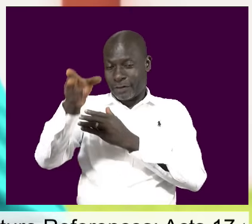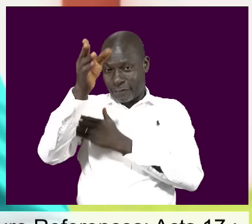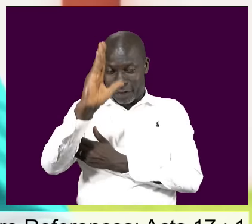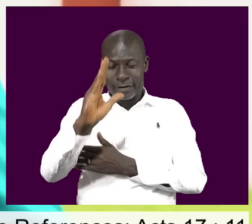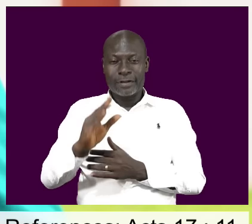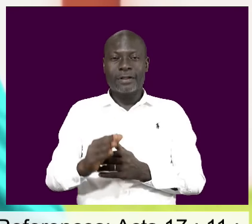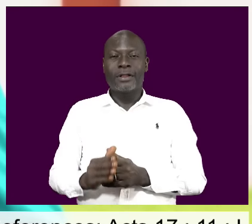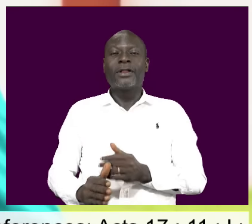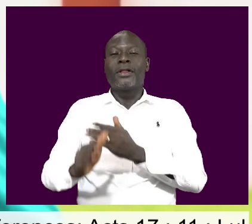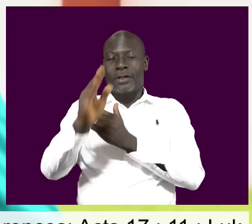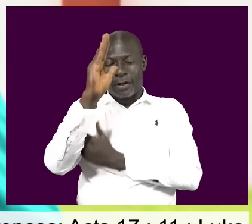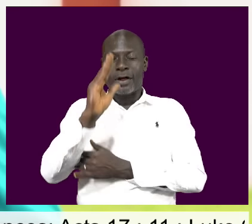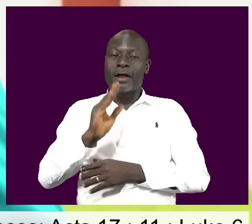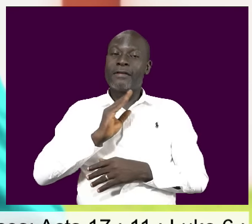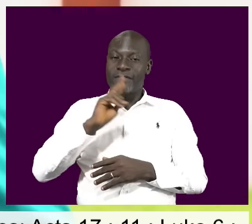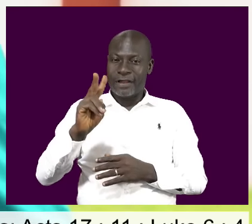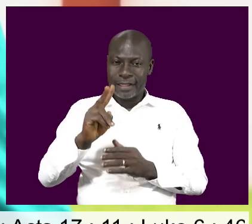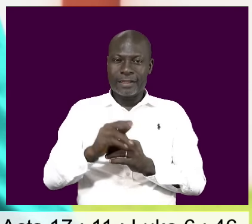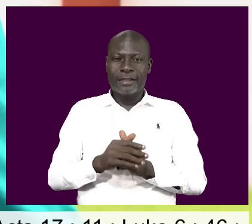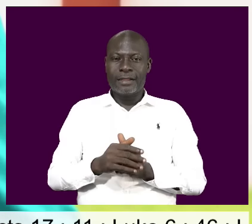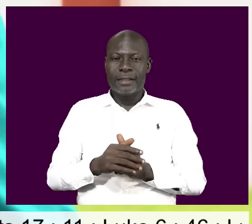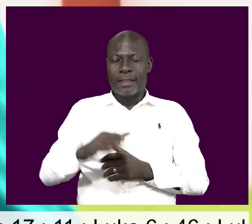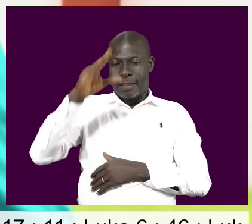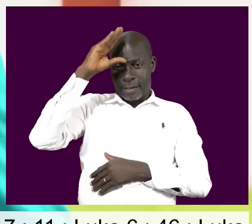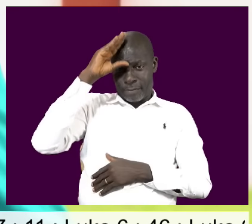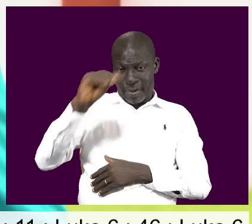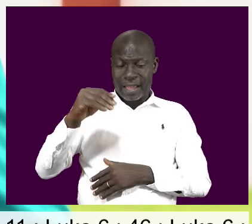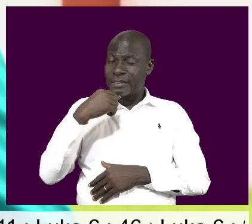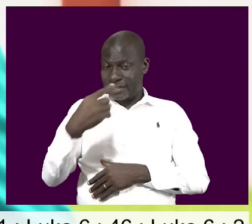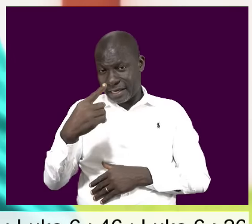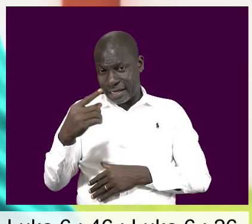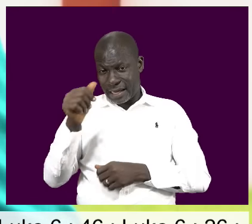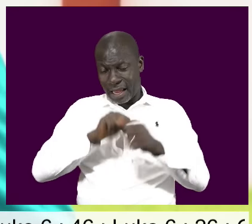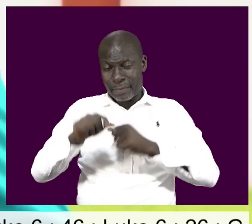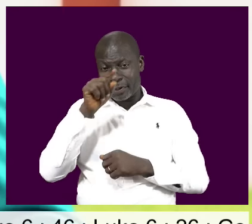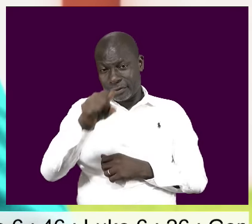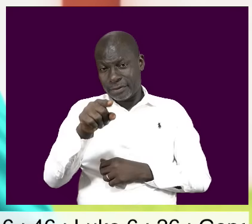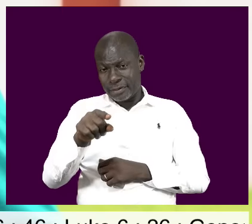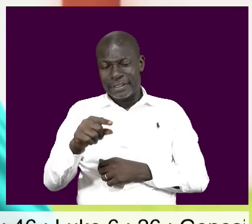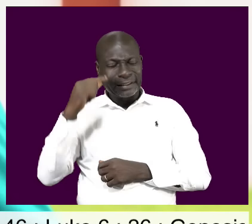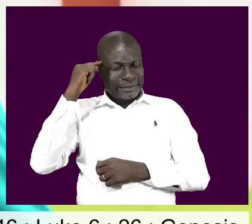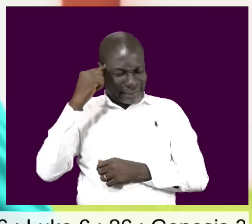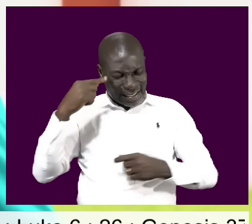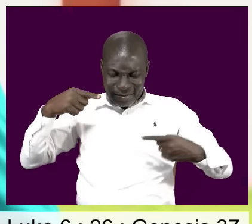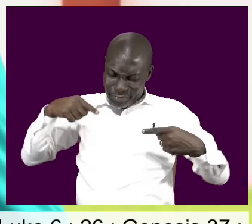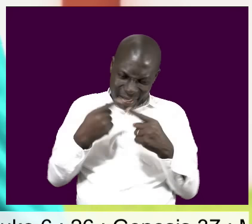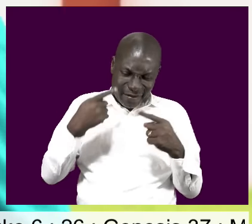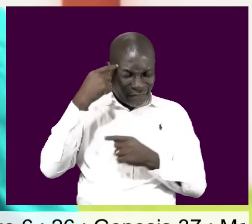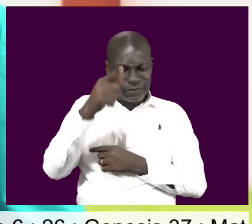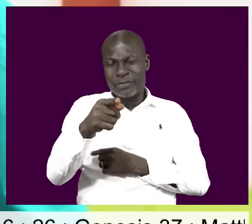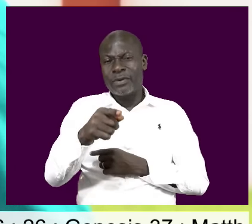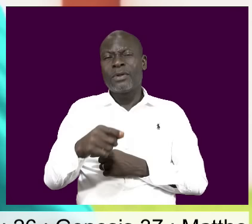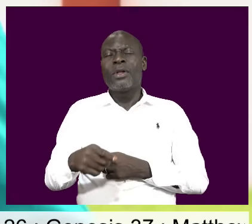Onyankopon ni no enie ni enipa ka efa wo ho a e cause pain ade mawo ade